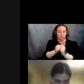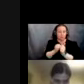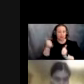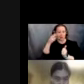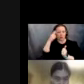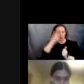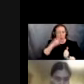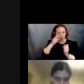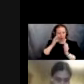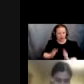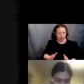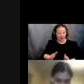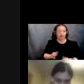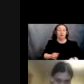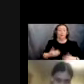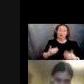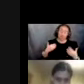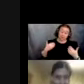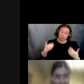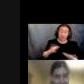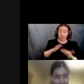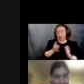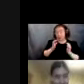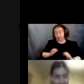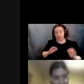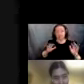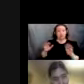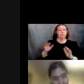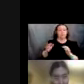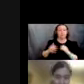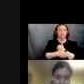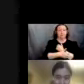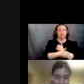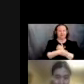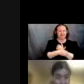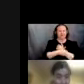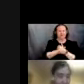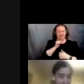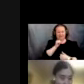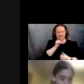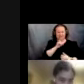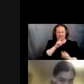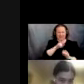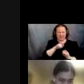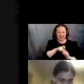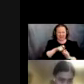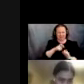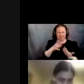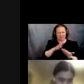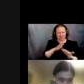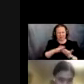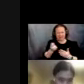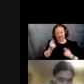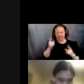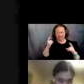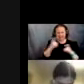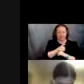they did that. And actually, I'm not quite sure on this. This gets a little complicated, but